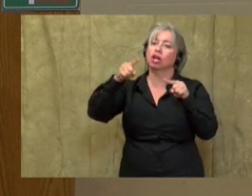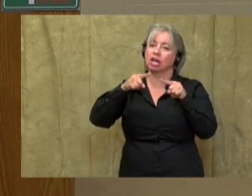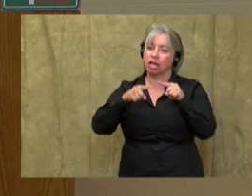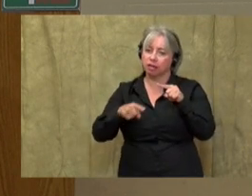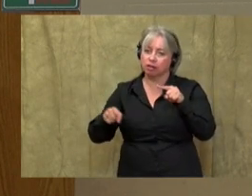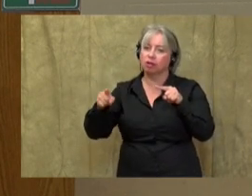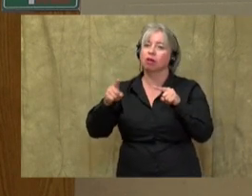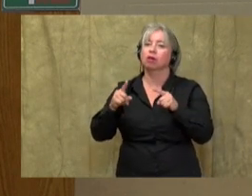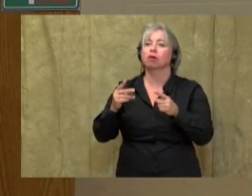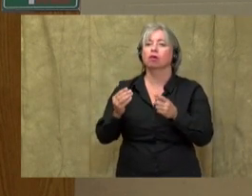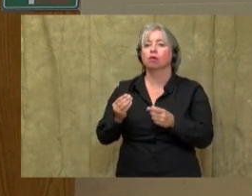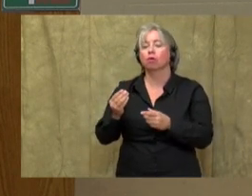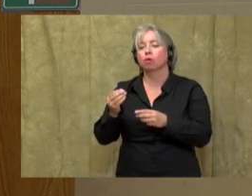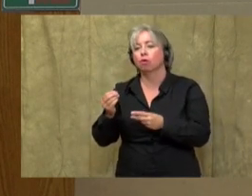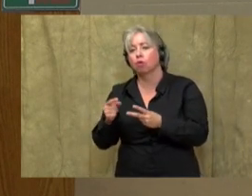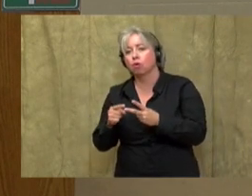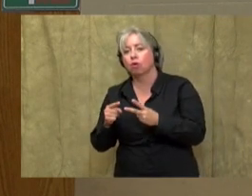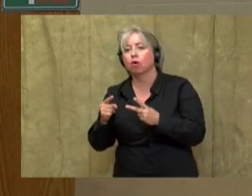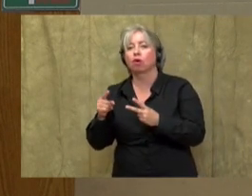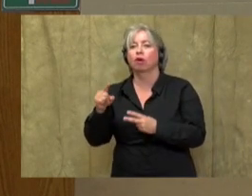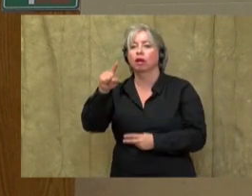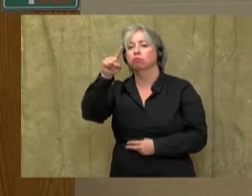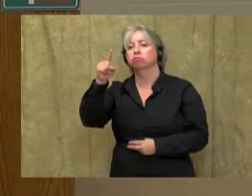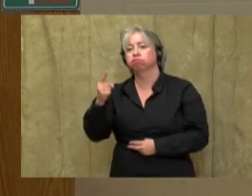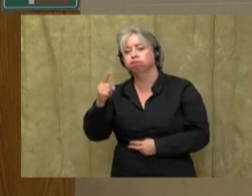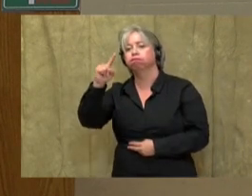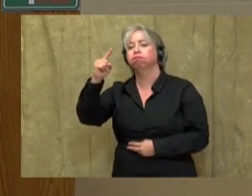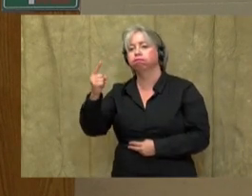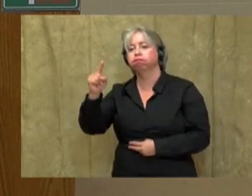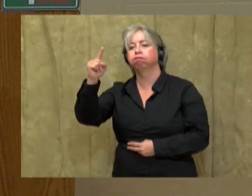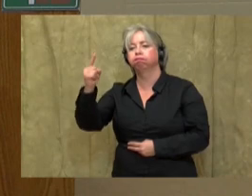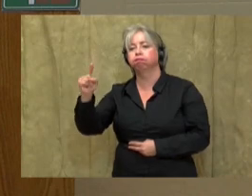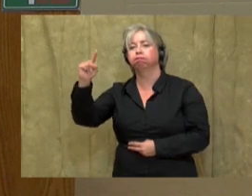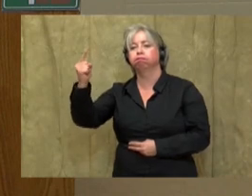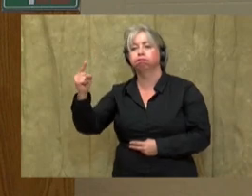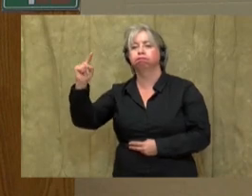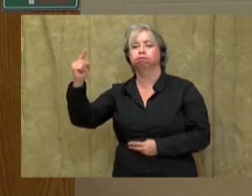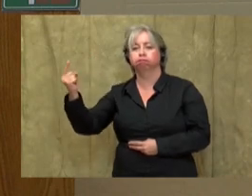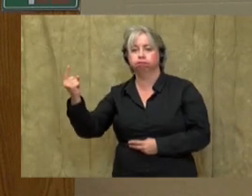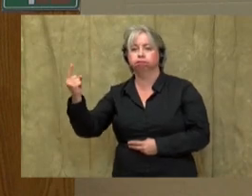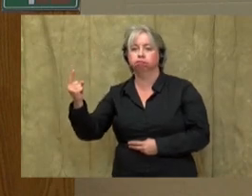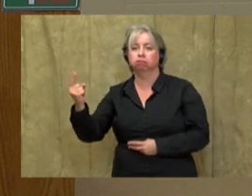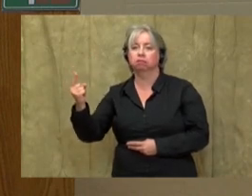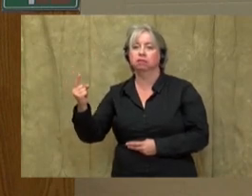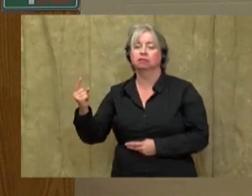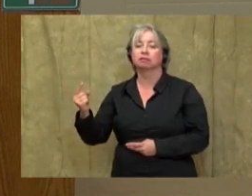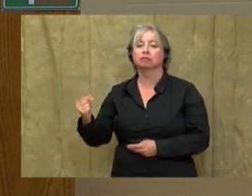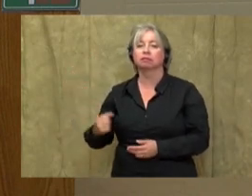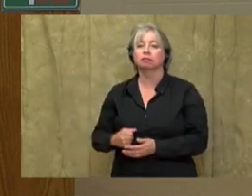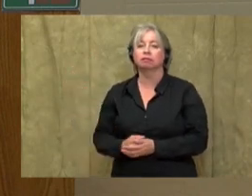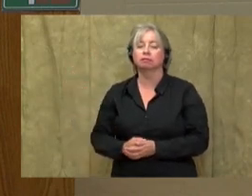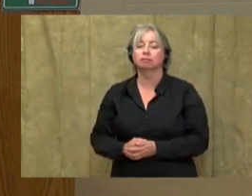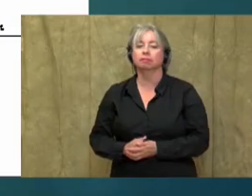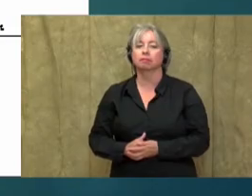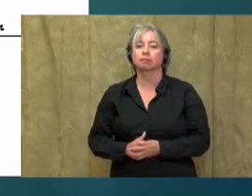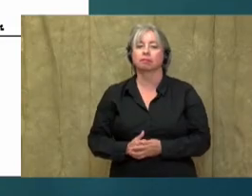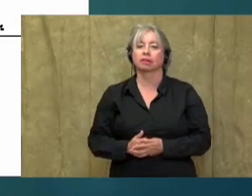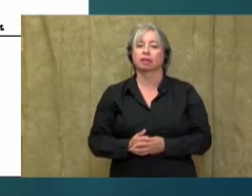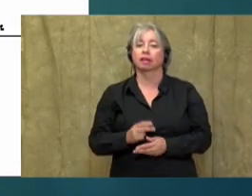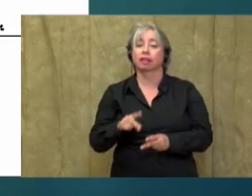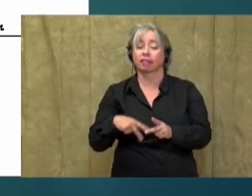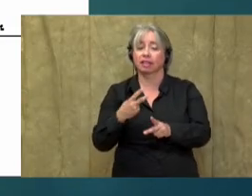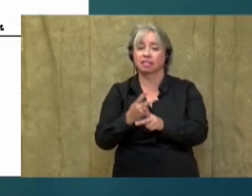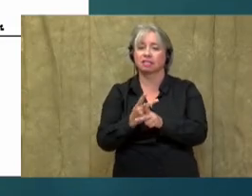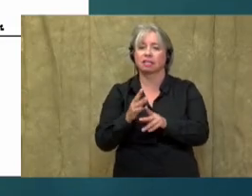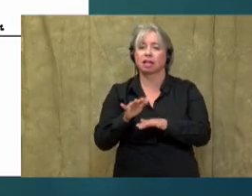of diagram. But the one I have here is a little bit more accurate. This type of wave also has